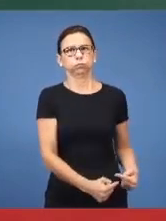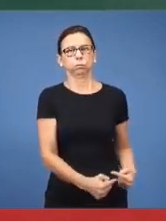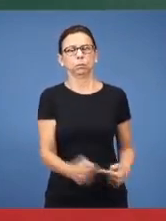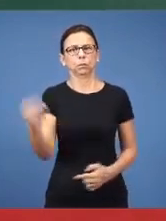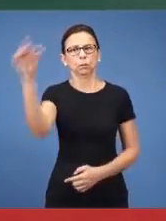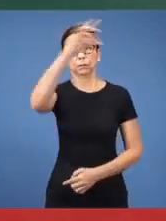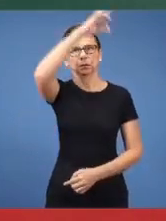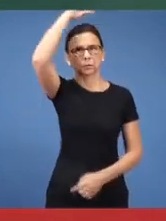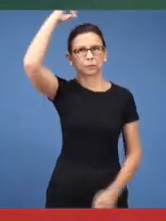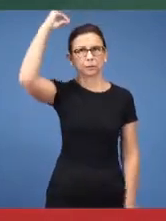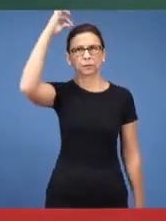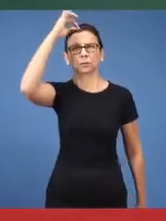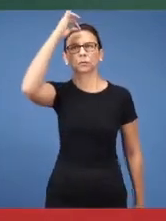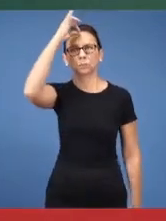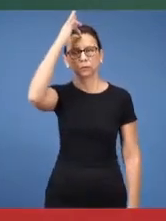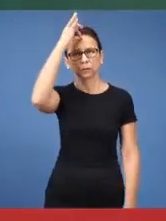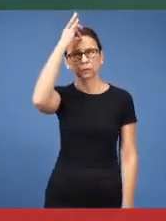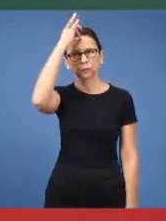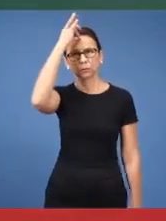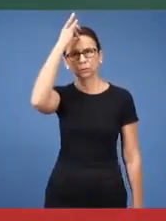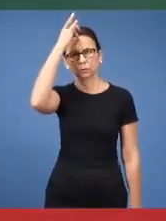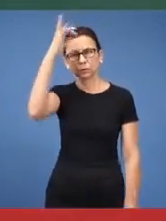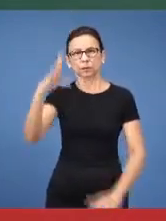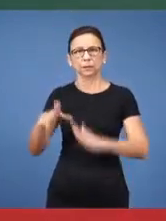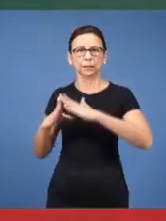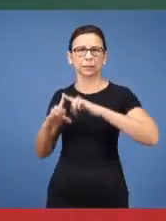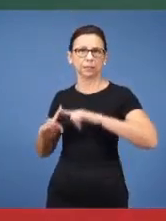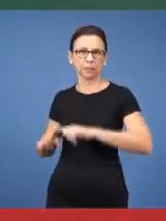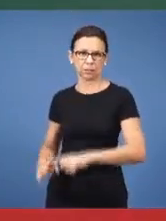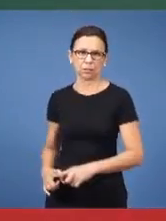opposing to the Holy Spirit in the life of the church.